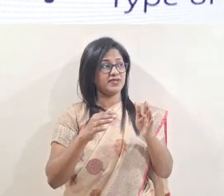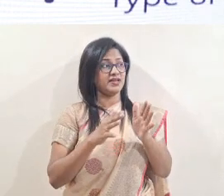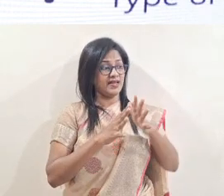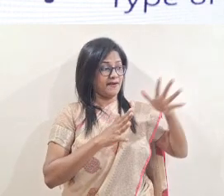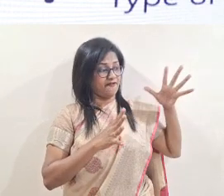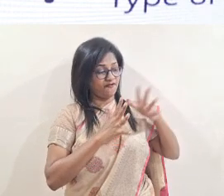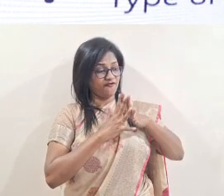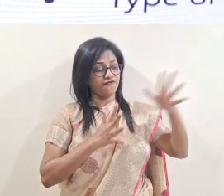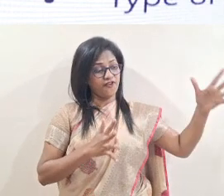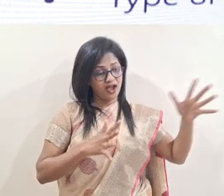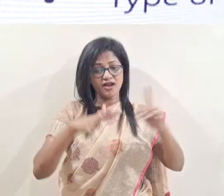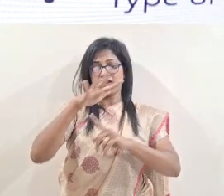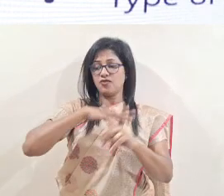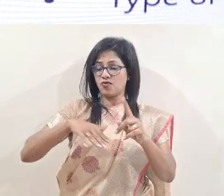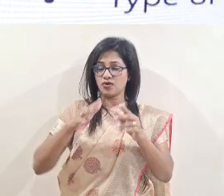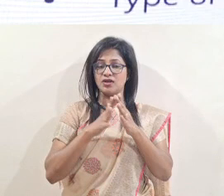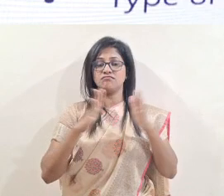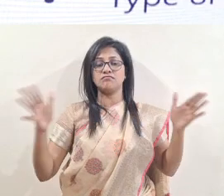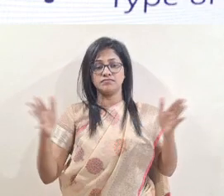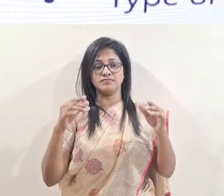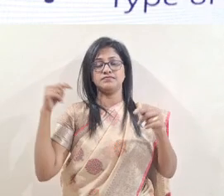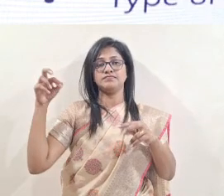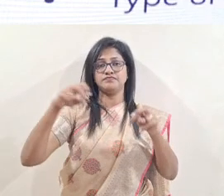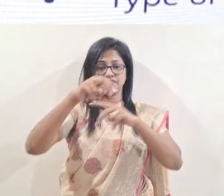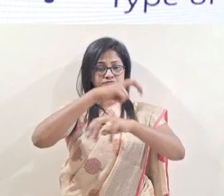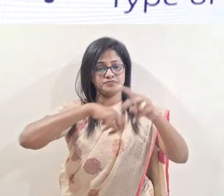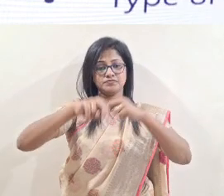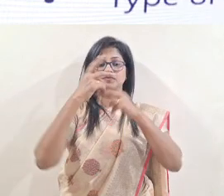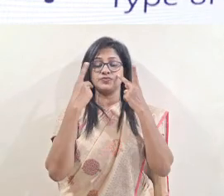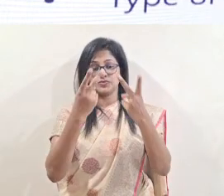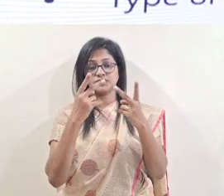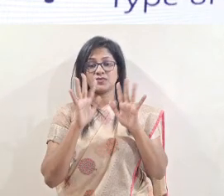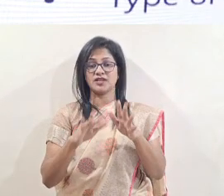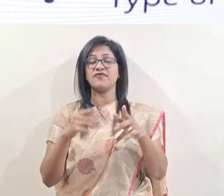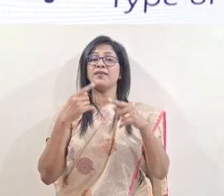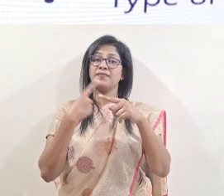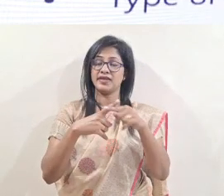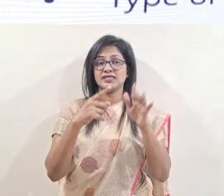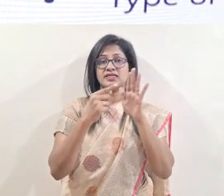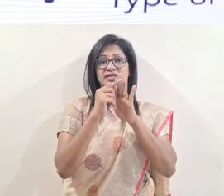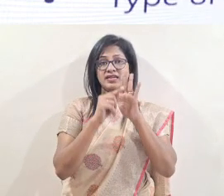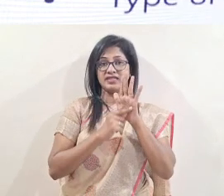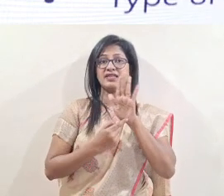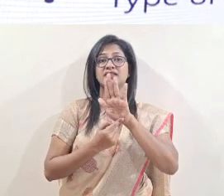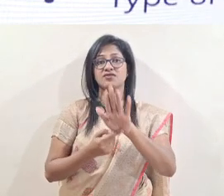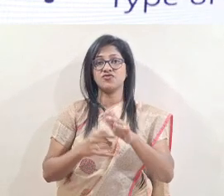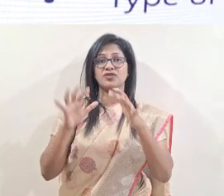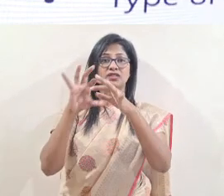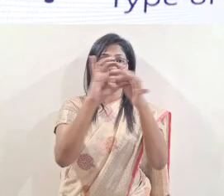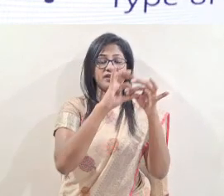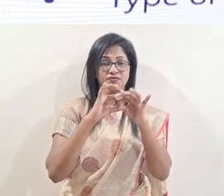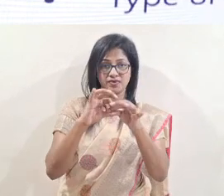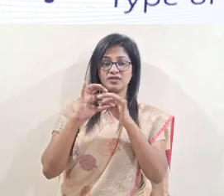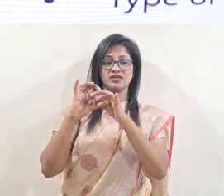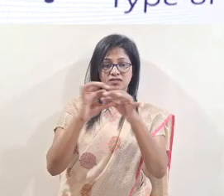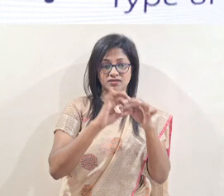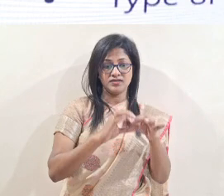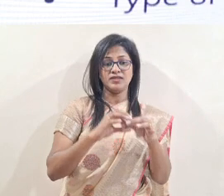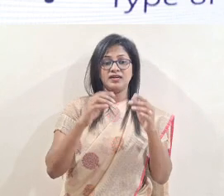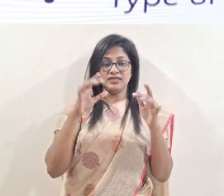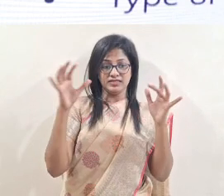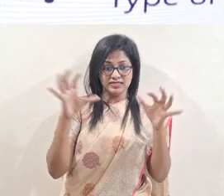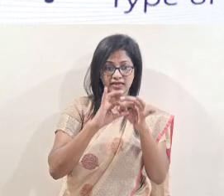area. Similarly, we have another indicator based on network connectivity based indicator, that is linked to node ratio, to